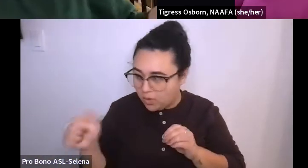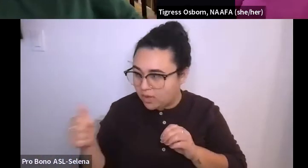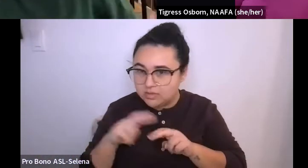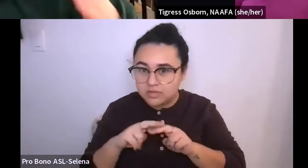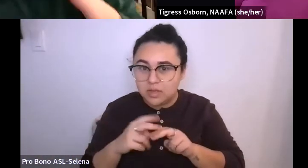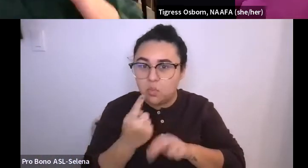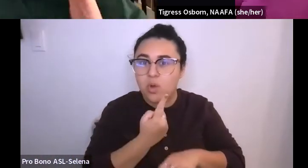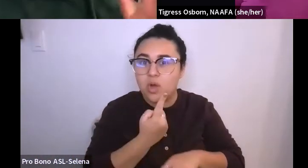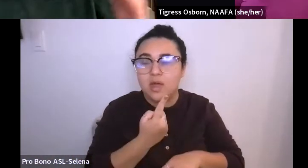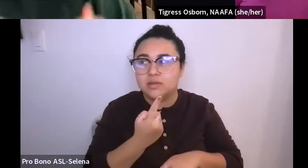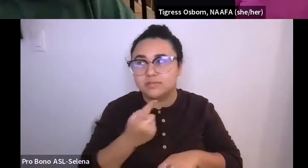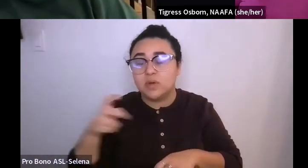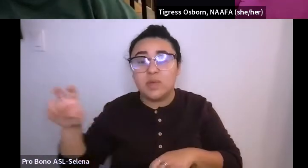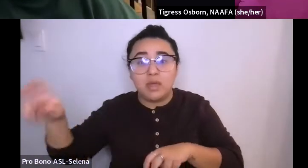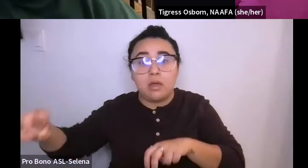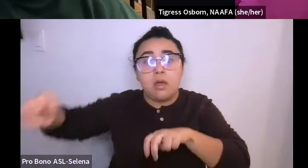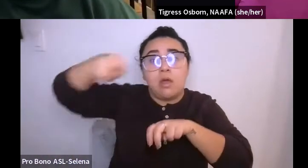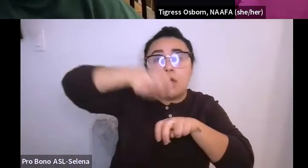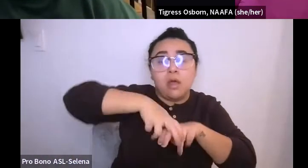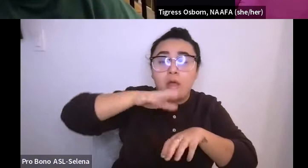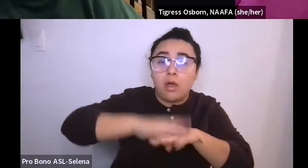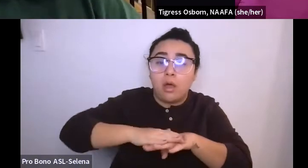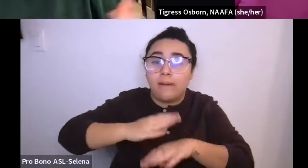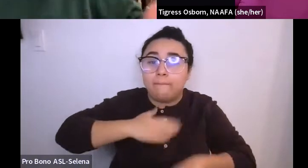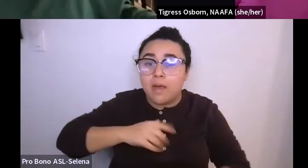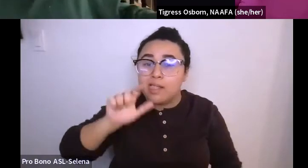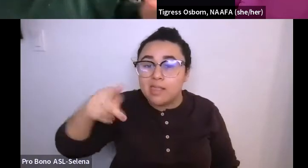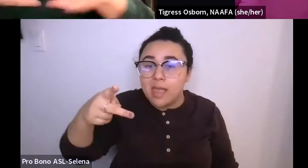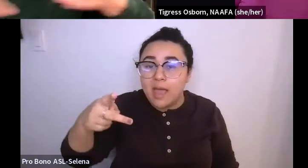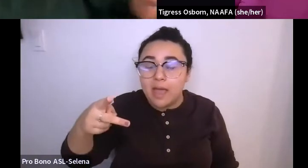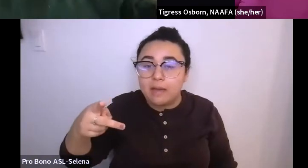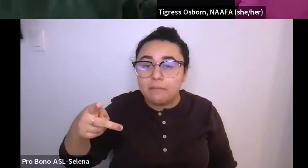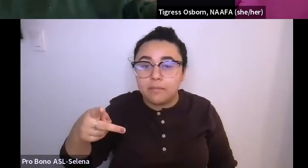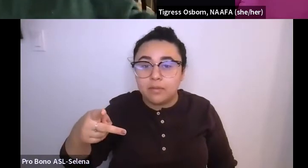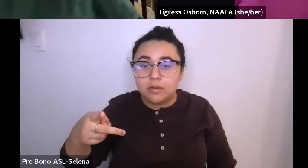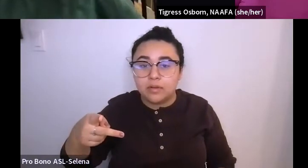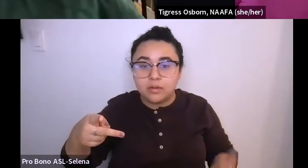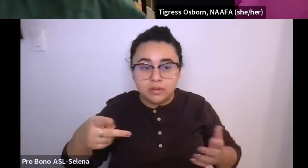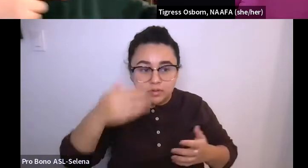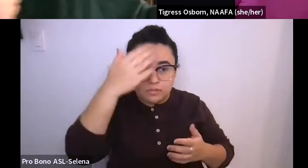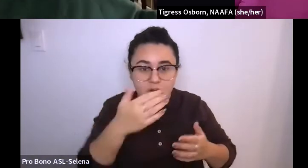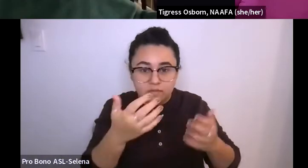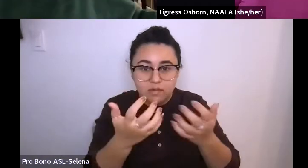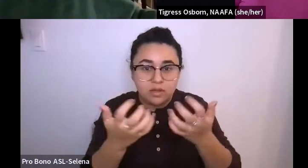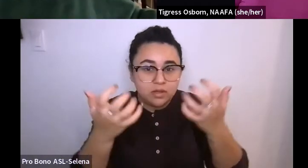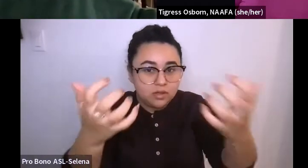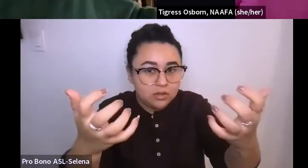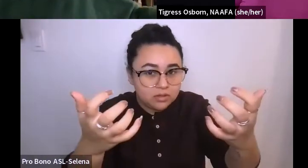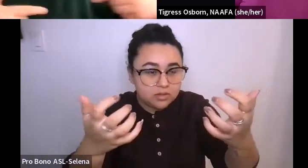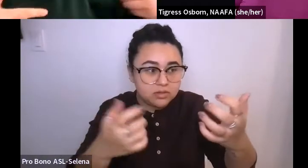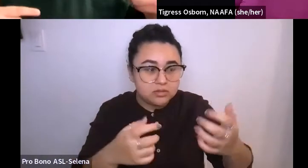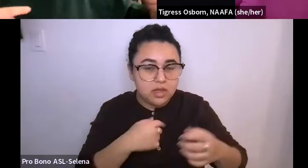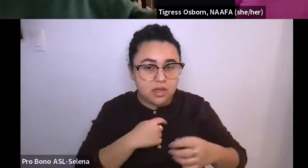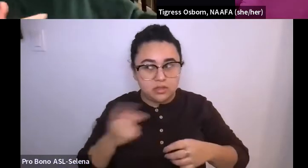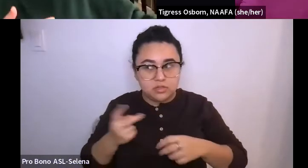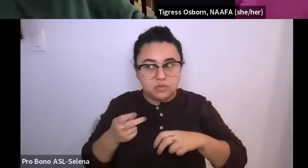was I couldn't believe it. I was like, are we all, it was in front of a huge audience. And I was just like, are we all seeing this? That